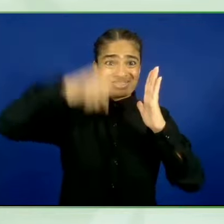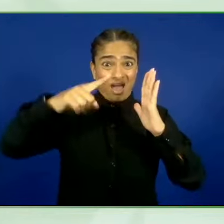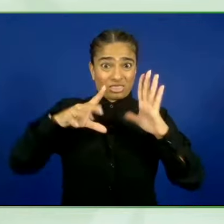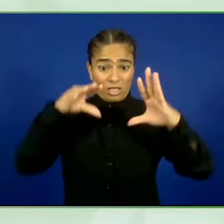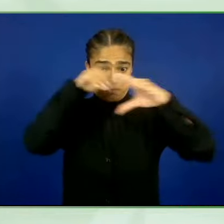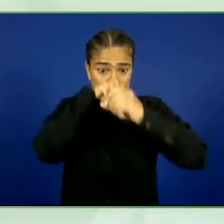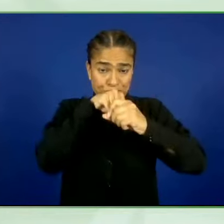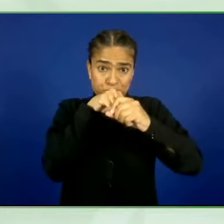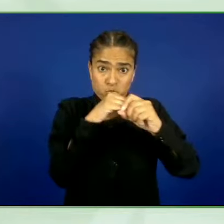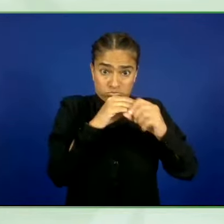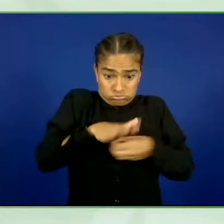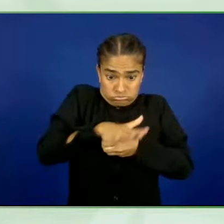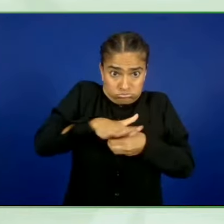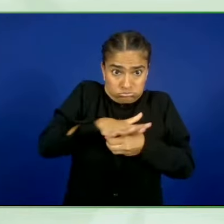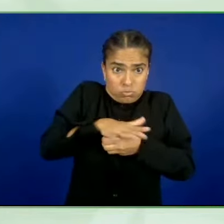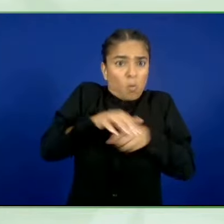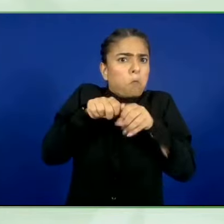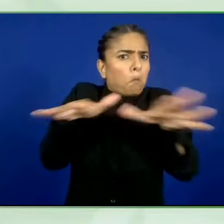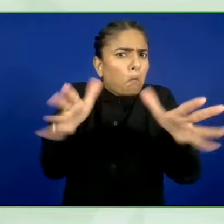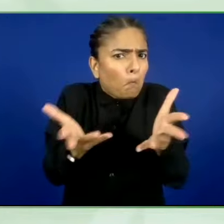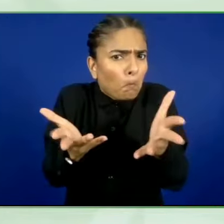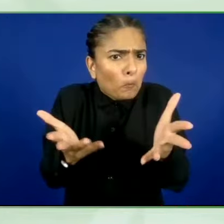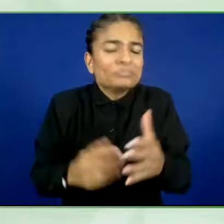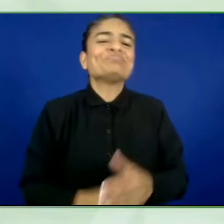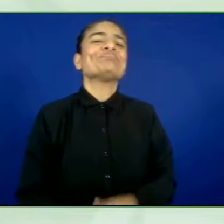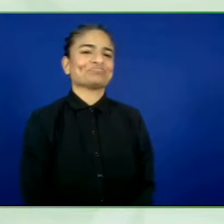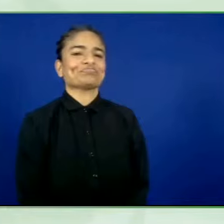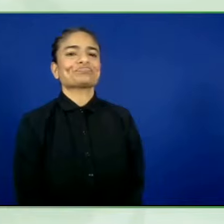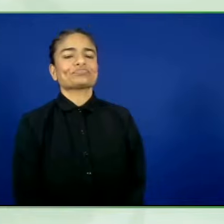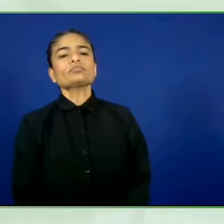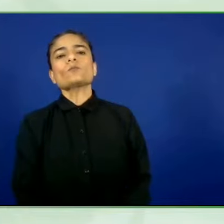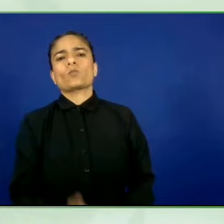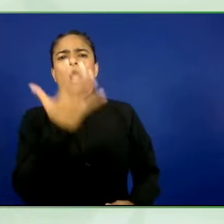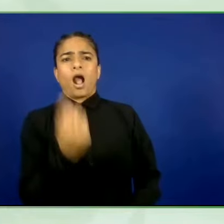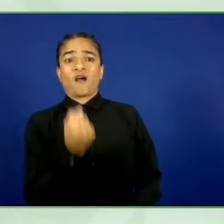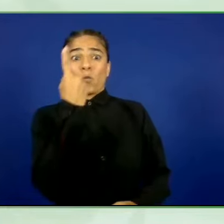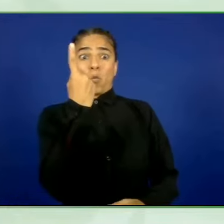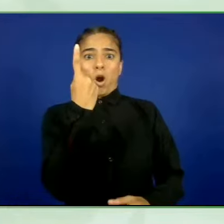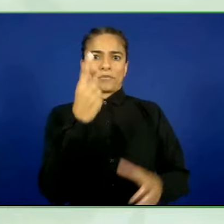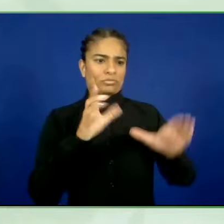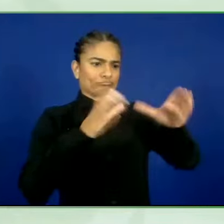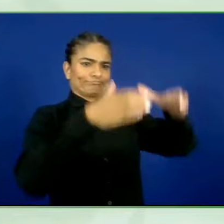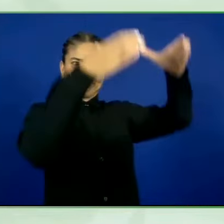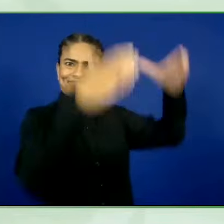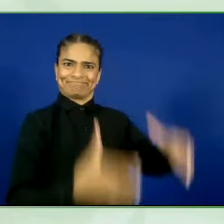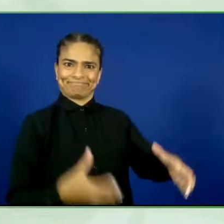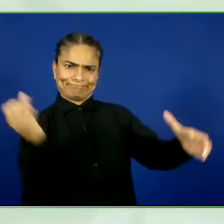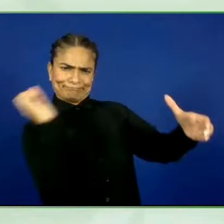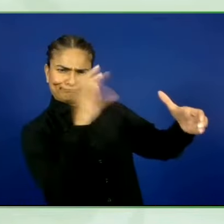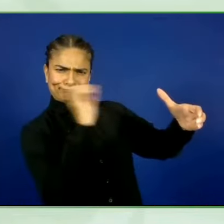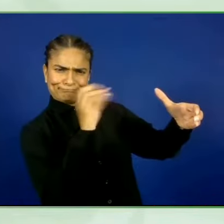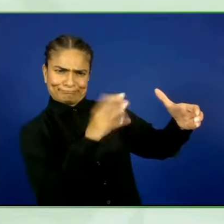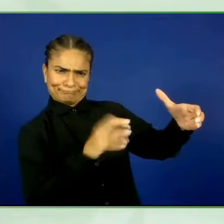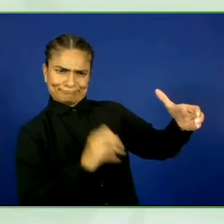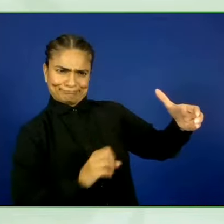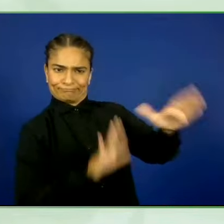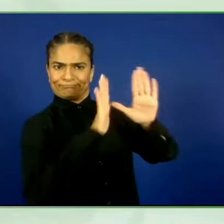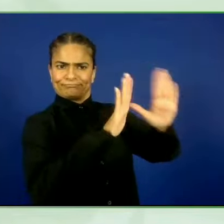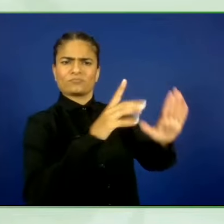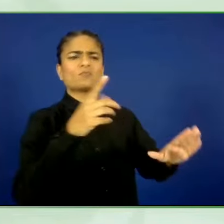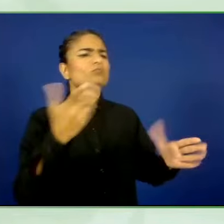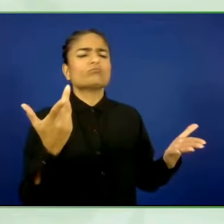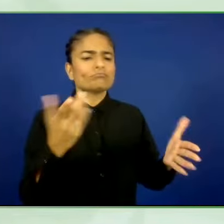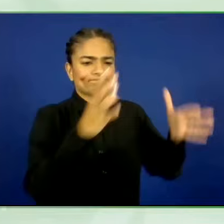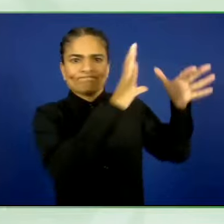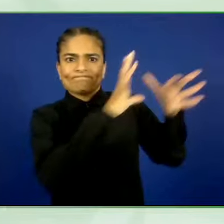data. And for data analysis, we also linked it to Power BI so that it can be able to give us the trends